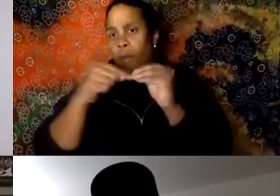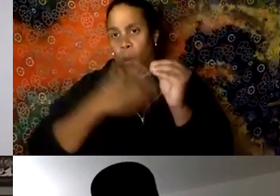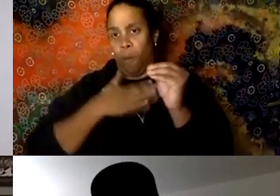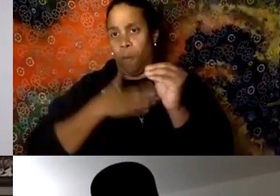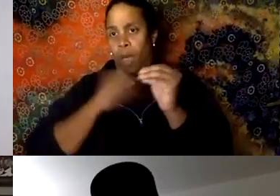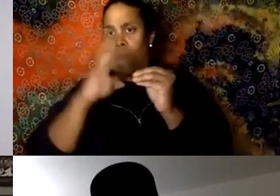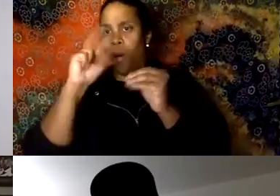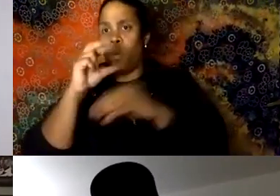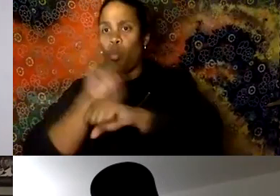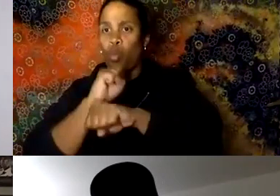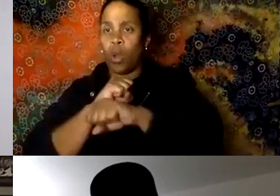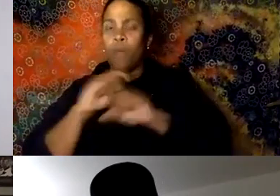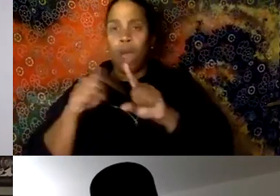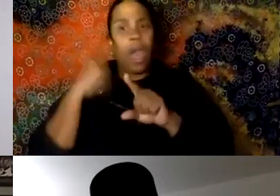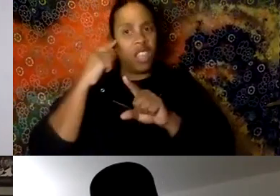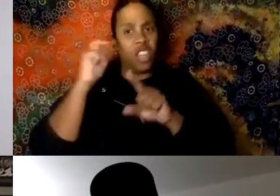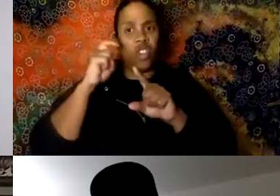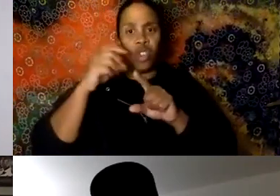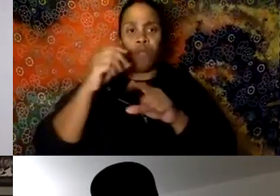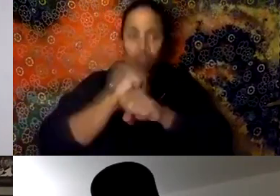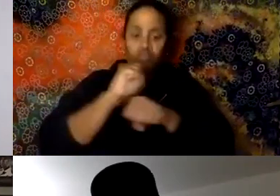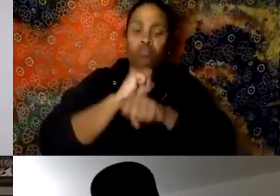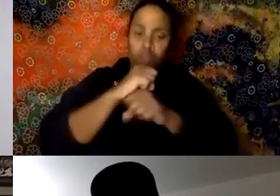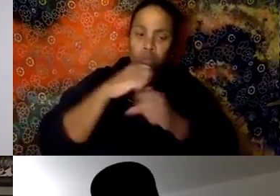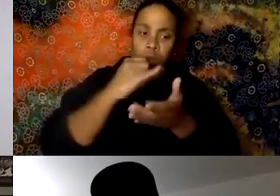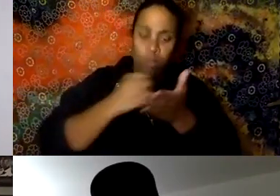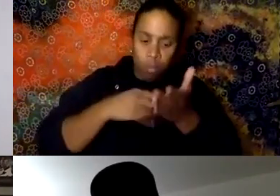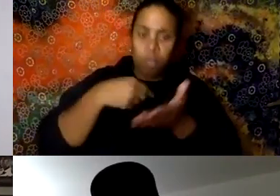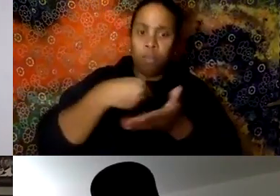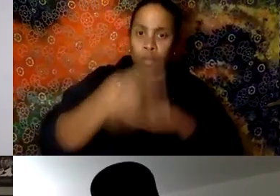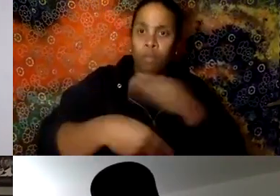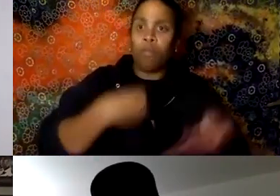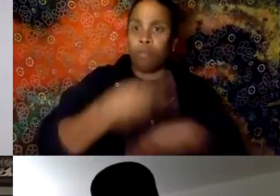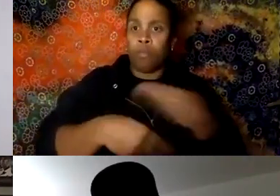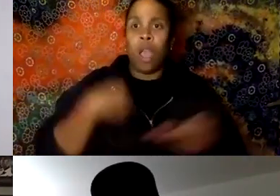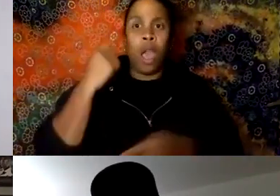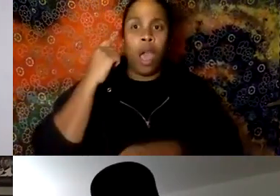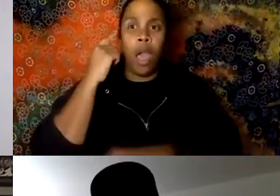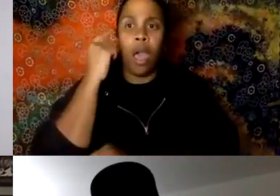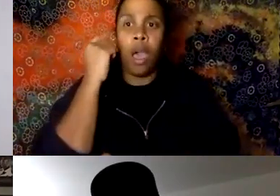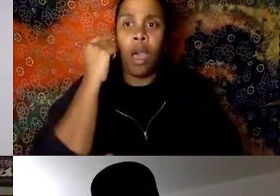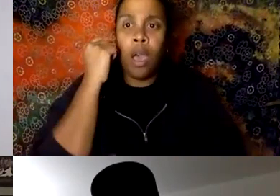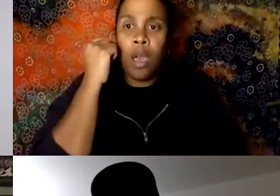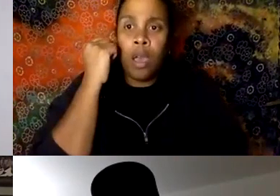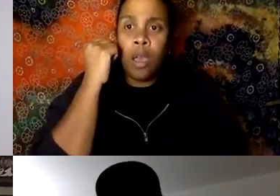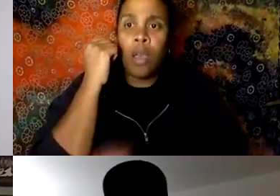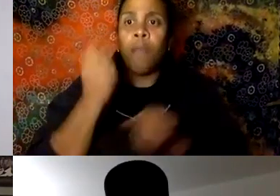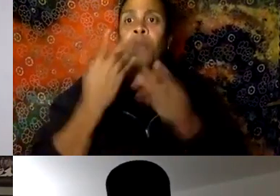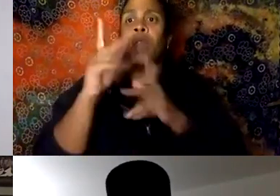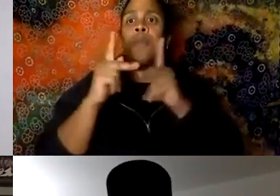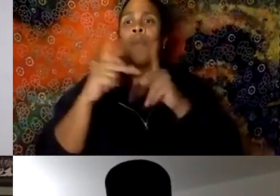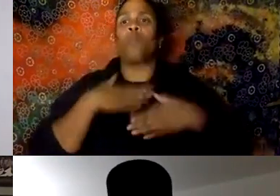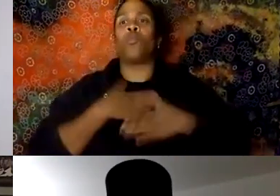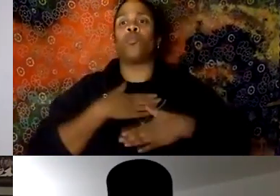crank out the work and do it, and it's awesome. And I'm glad that you got a drawing cam because I think people like to watch the process. So